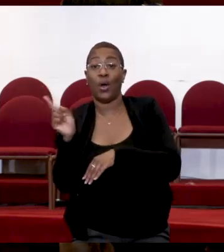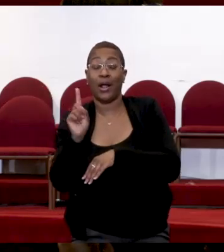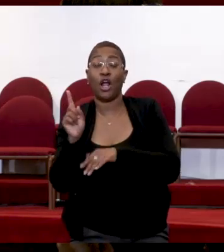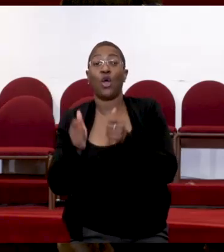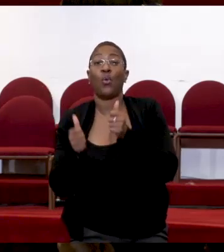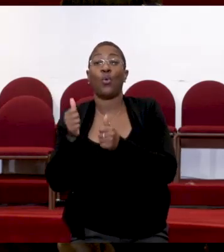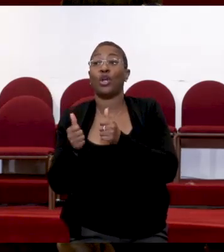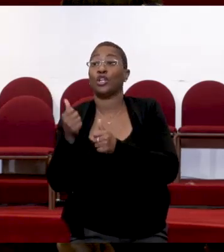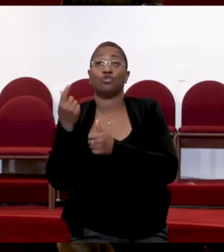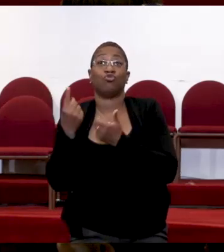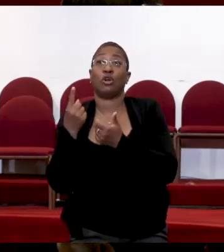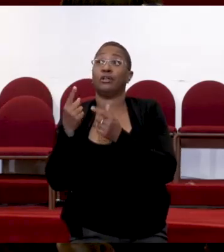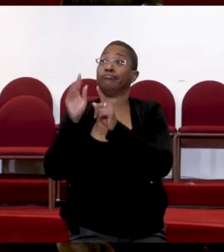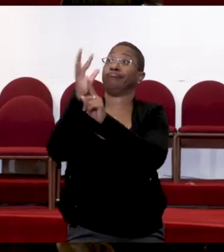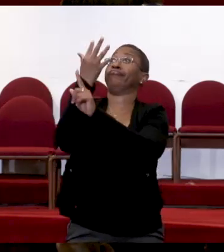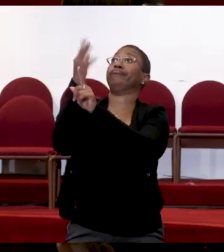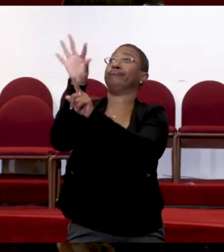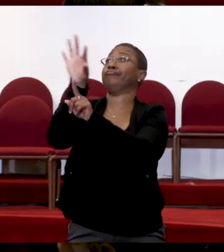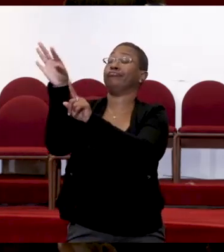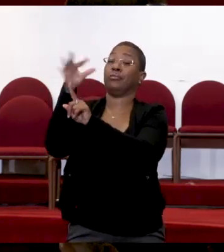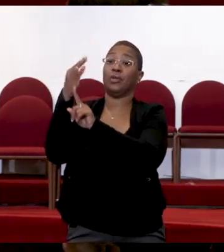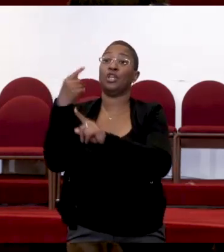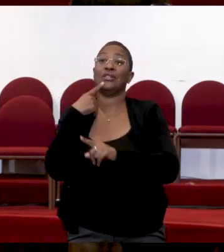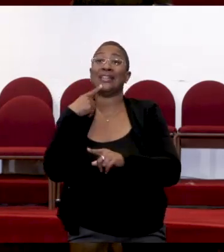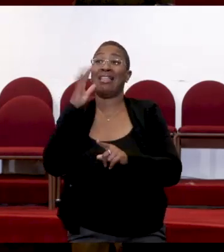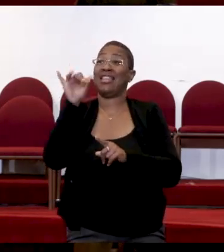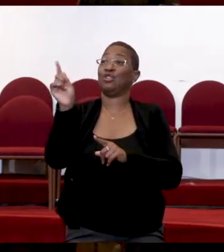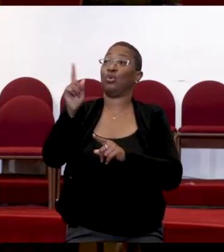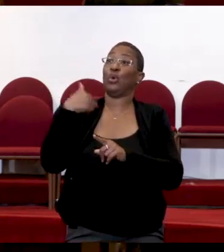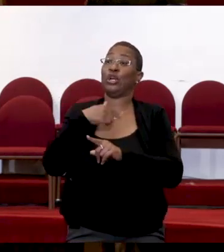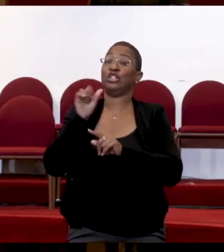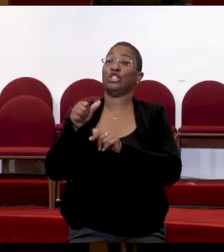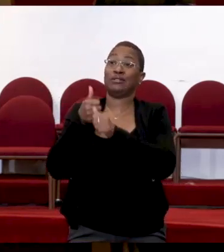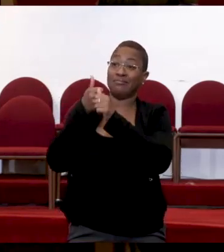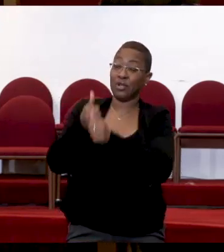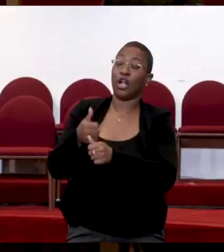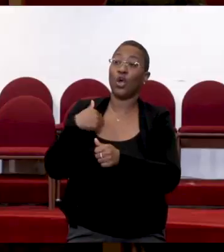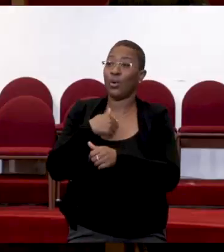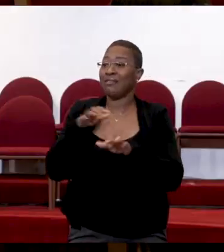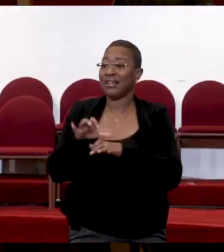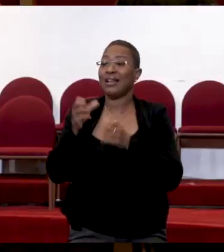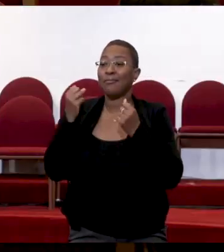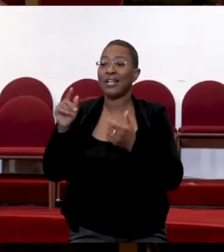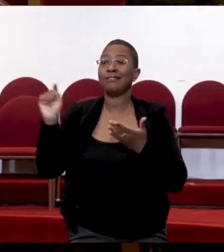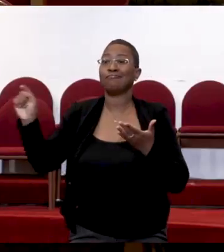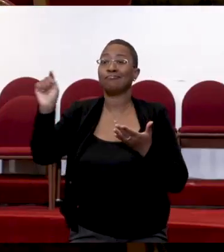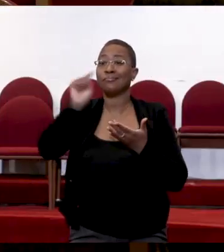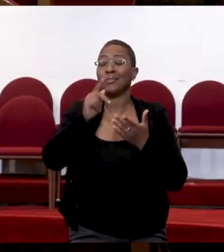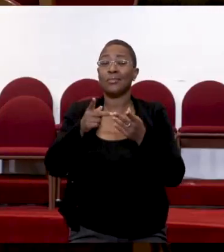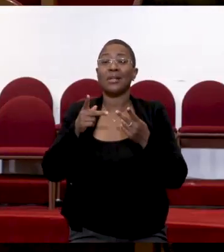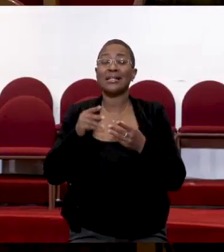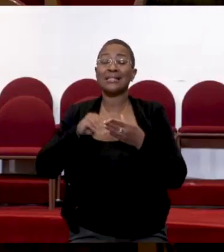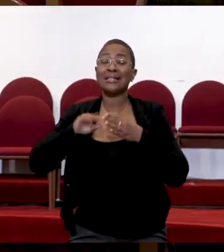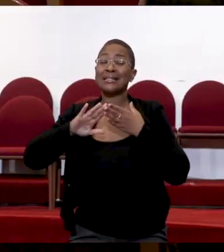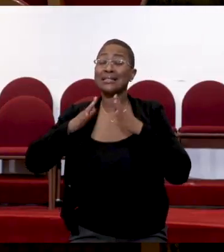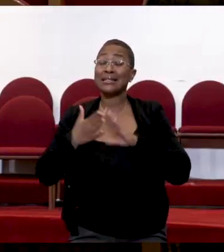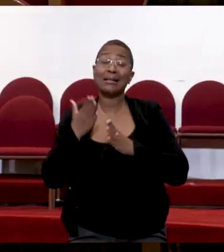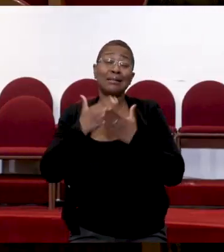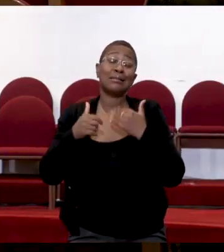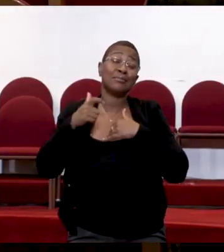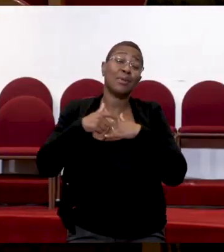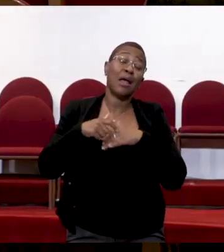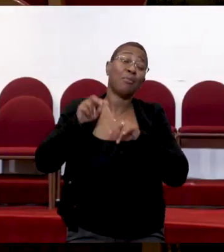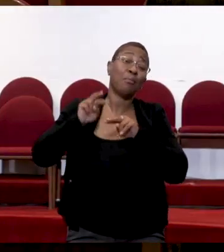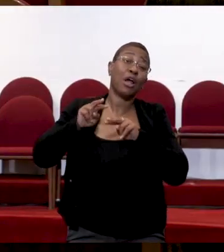blowing a particular direction, and you say this is where we should measure, we've done this in a number of places in the city. Sometimes the monitor